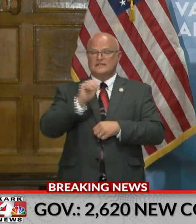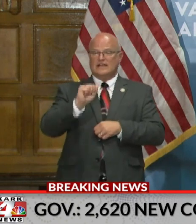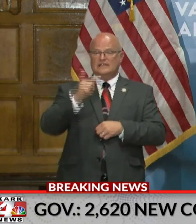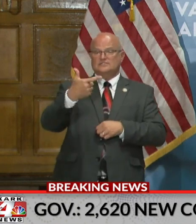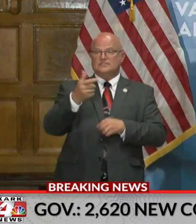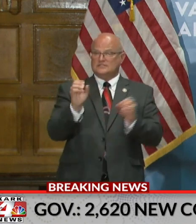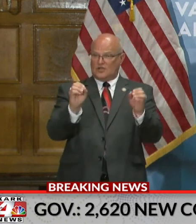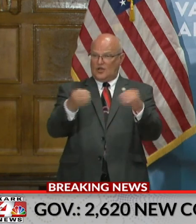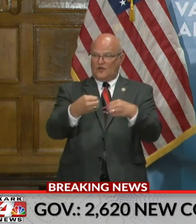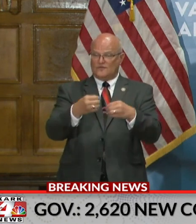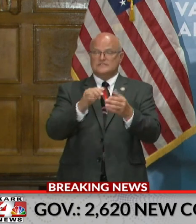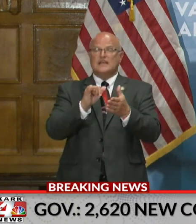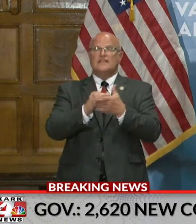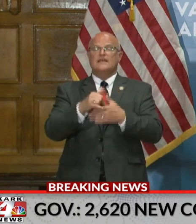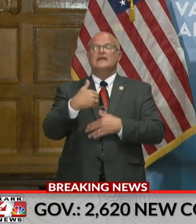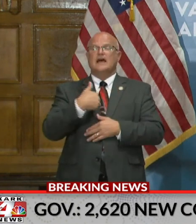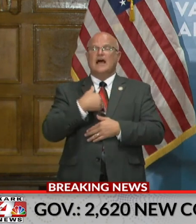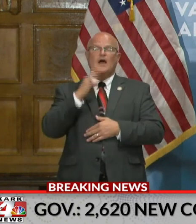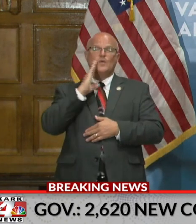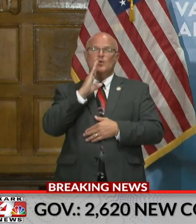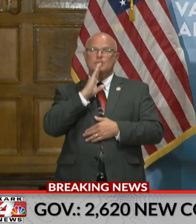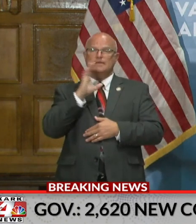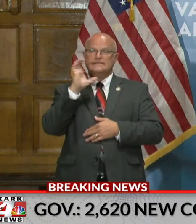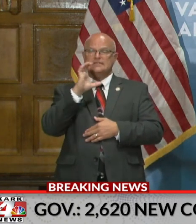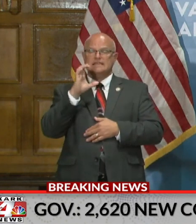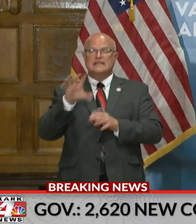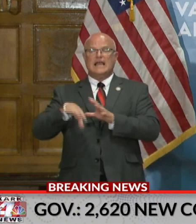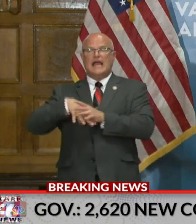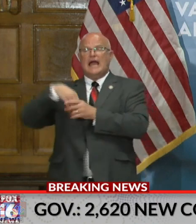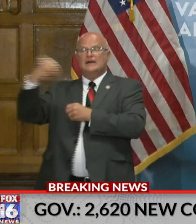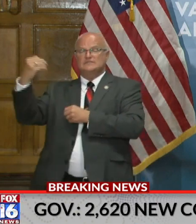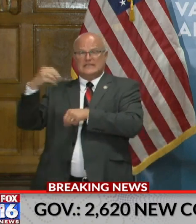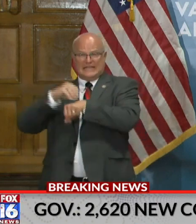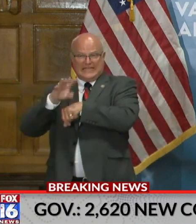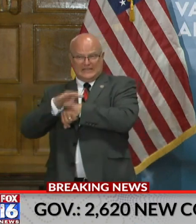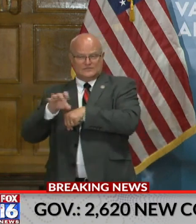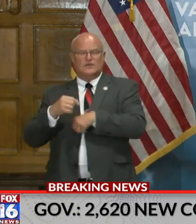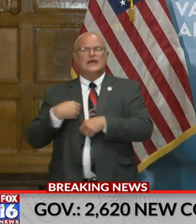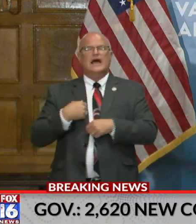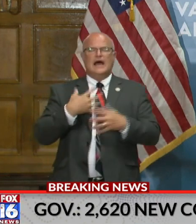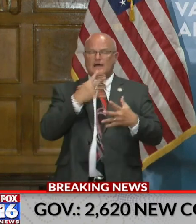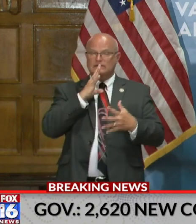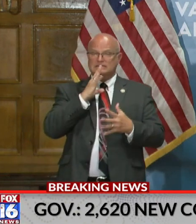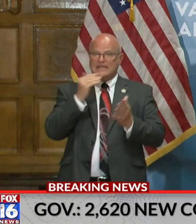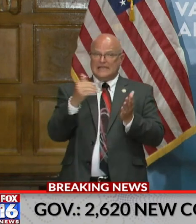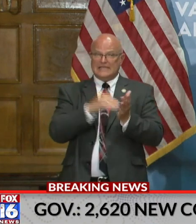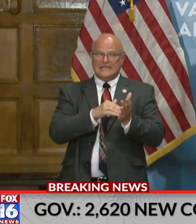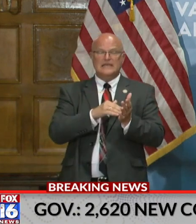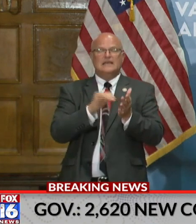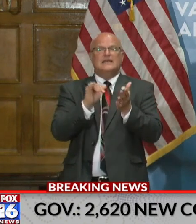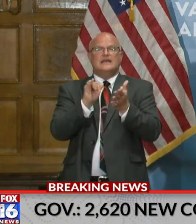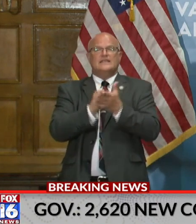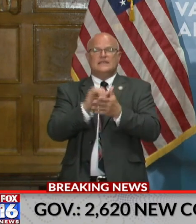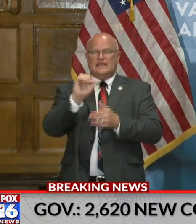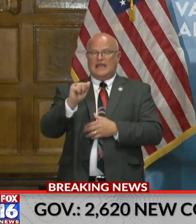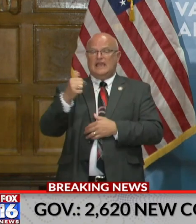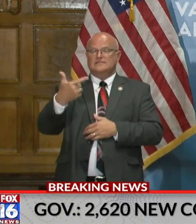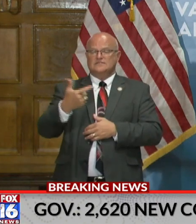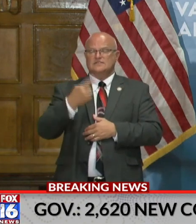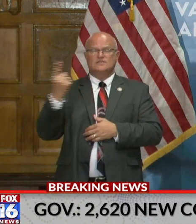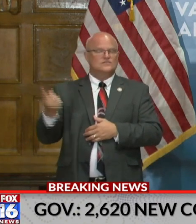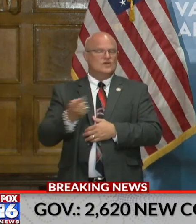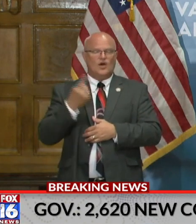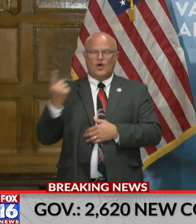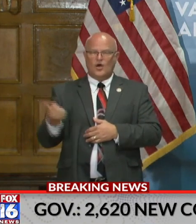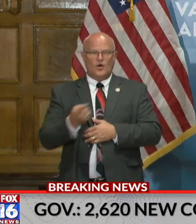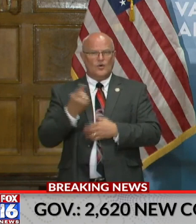office that I will be seeking outside counsel for that. And let me emphasize, the Attorney General has always